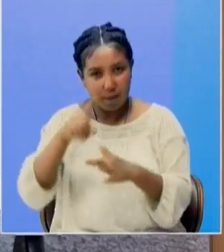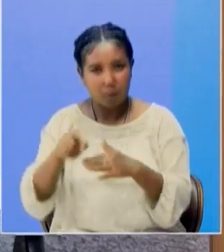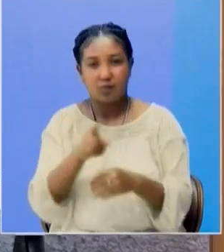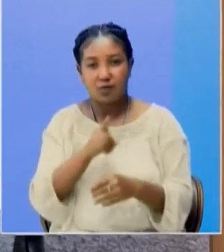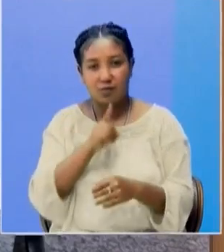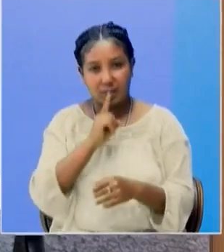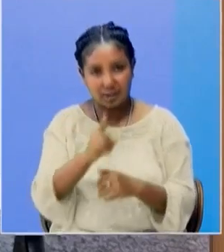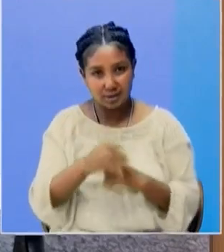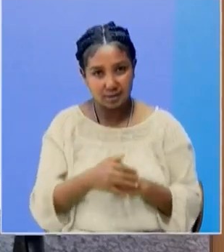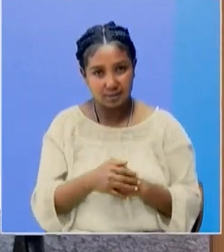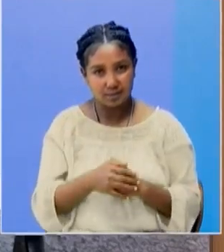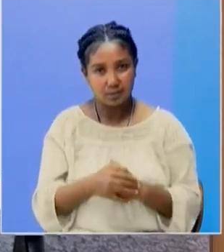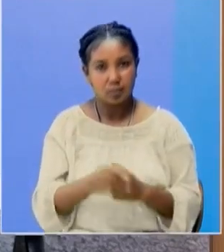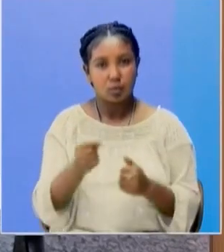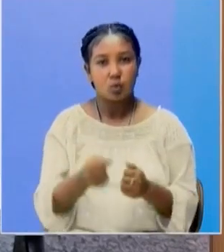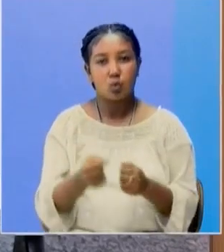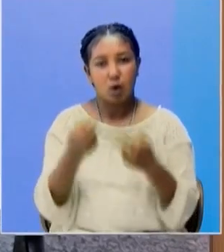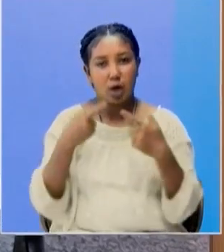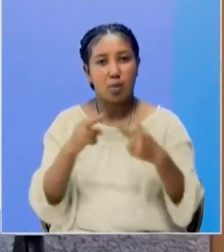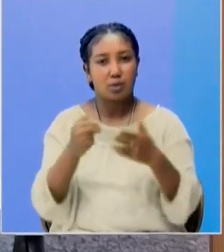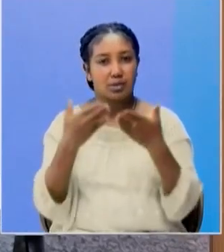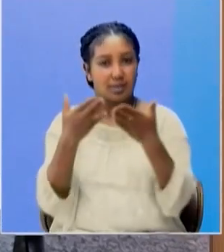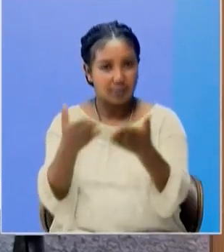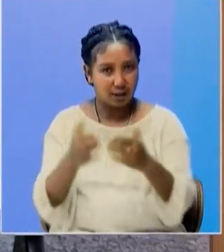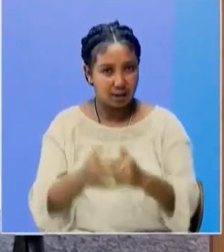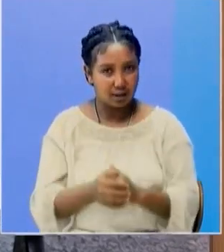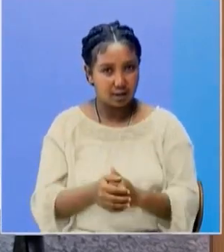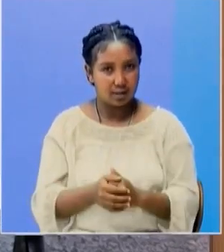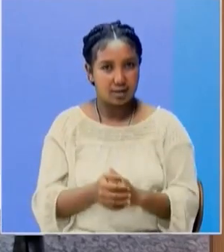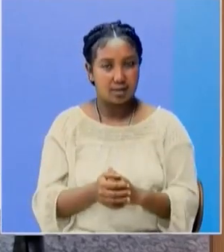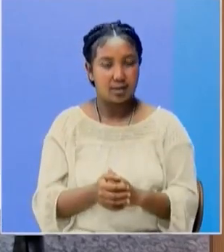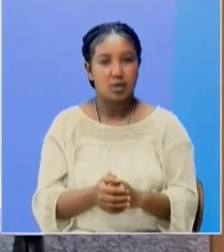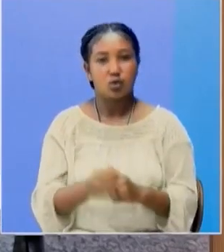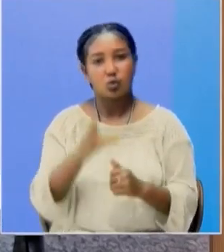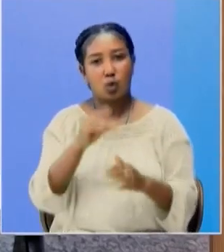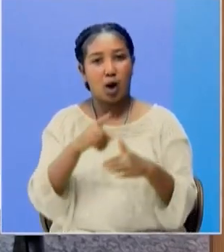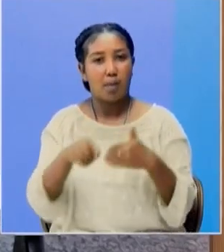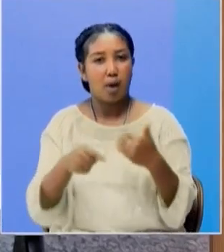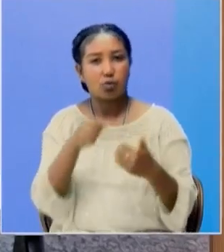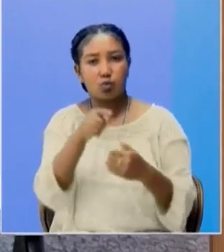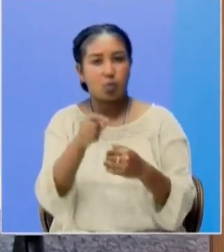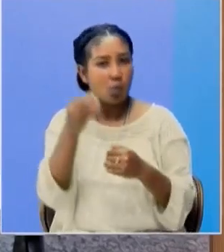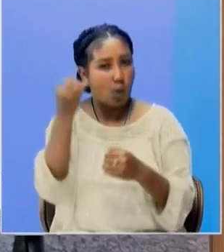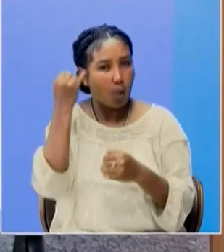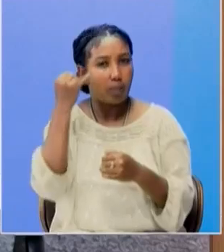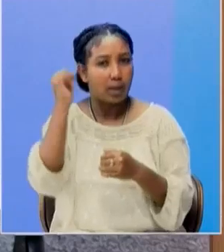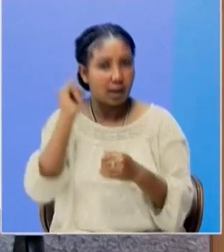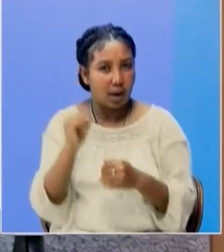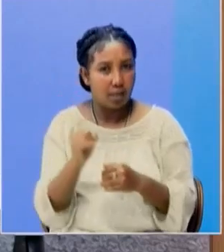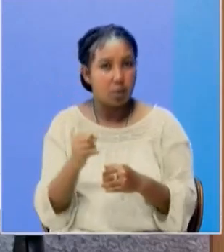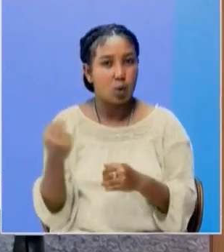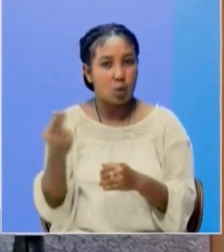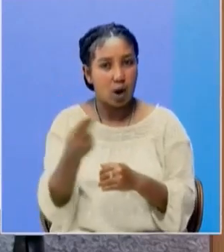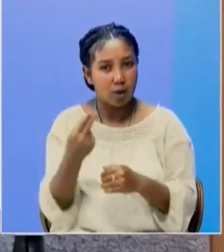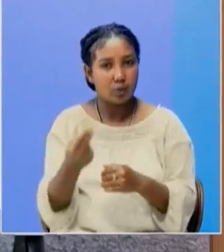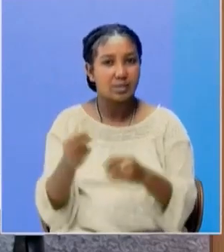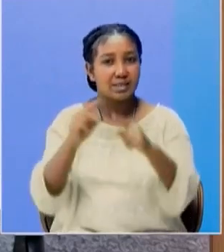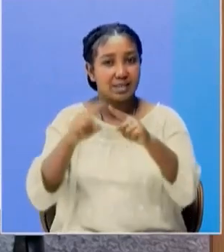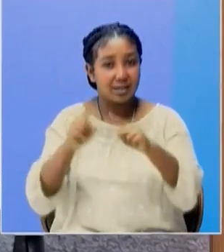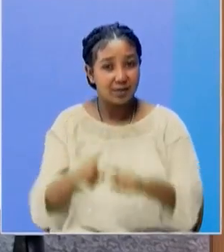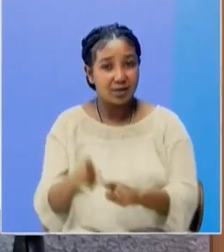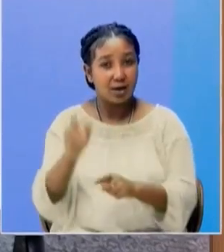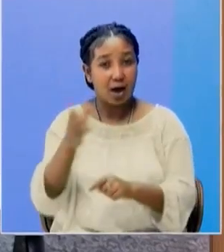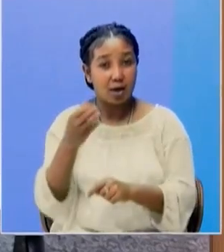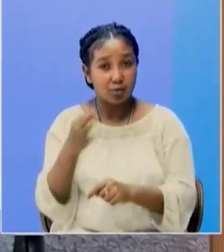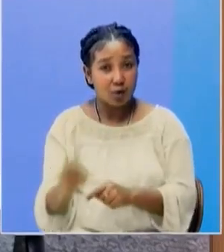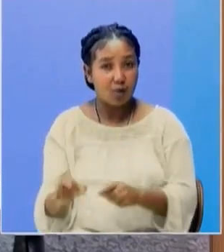fact, to report something, okay? To talk about your opinion. We can use different kinds of